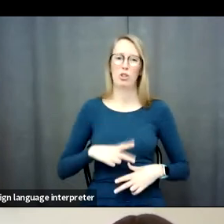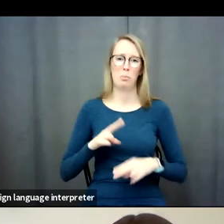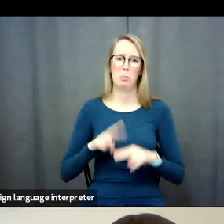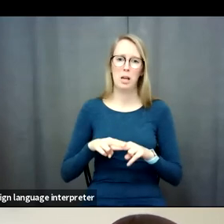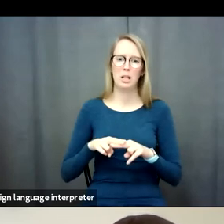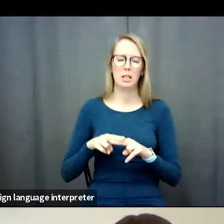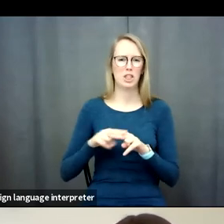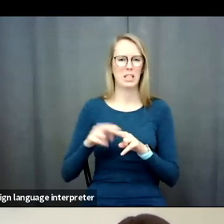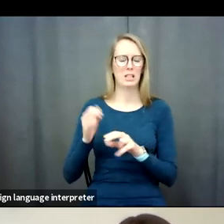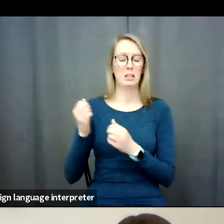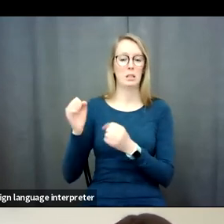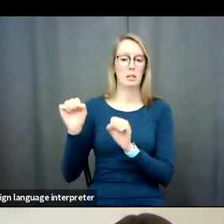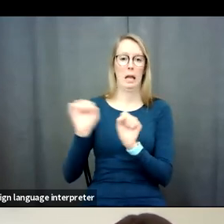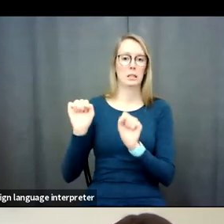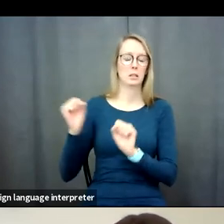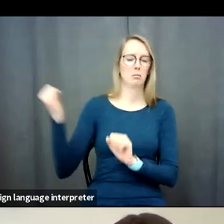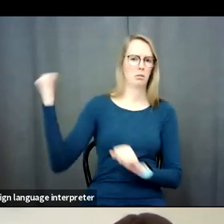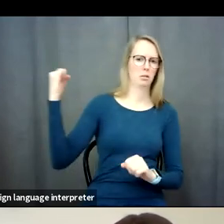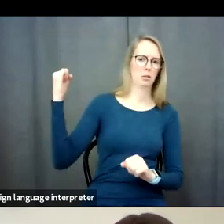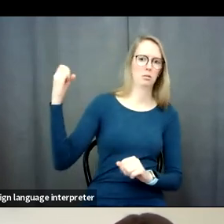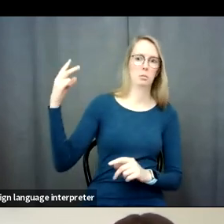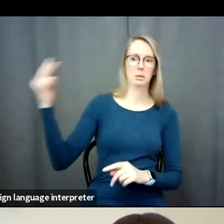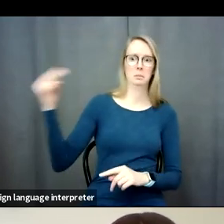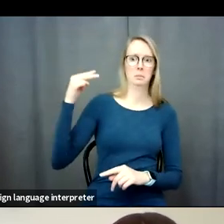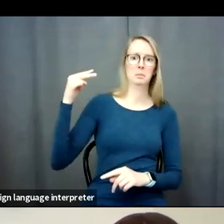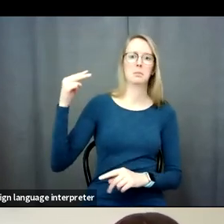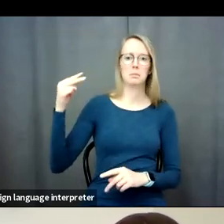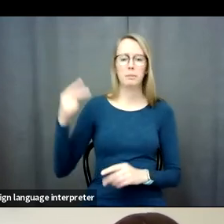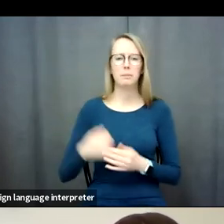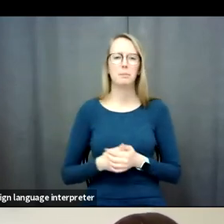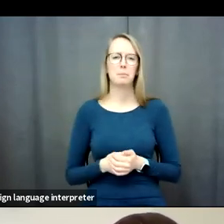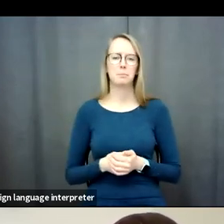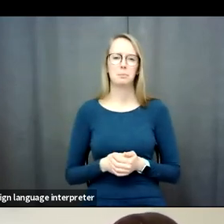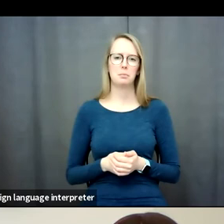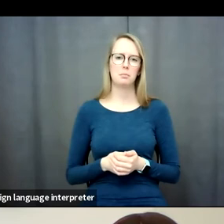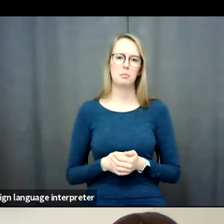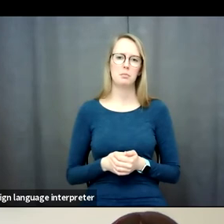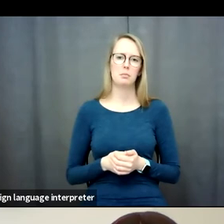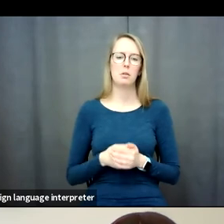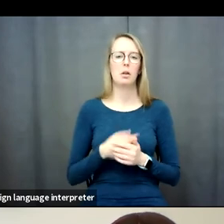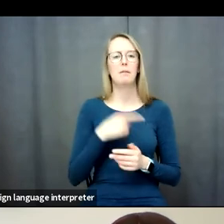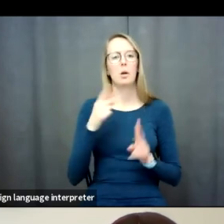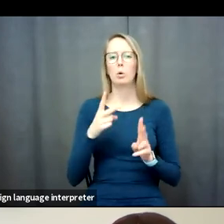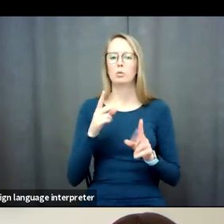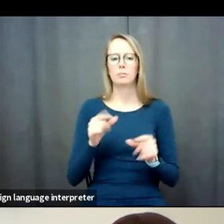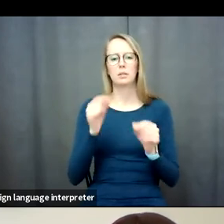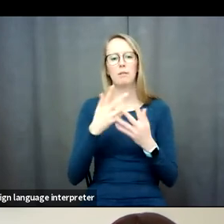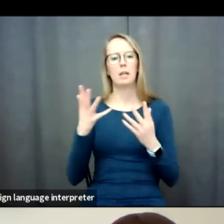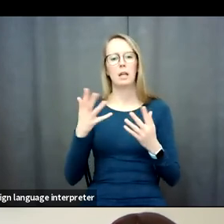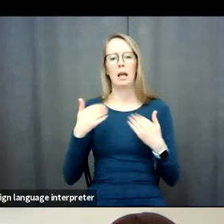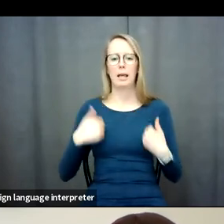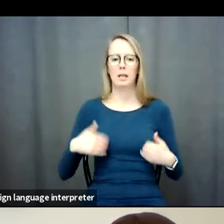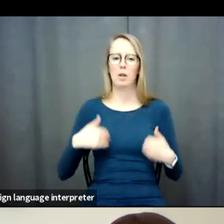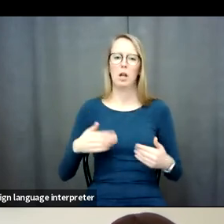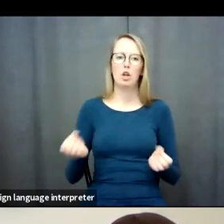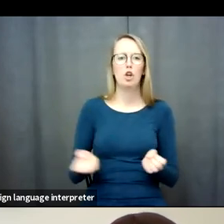really stressful place for this student. We also saw a lot of individual solutions